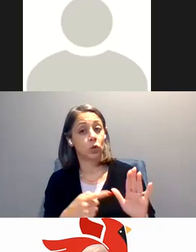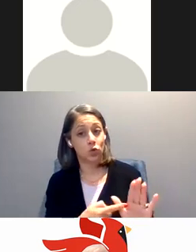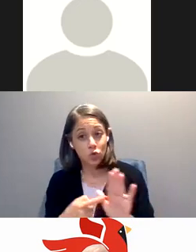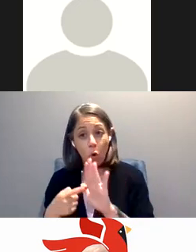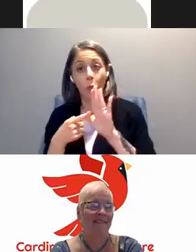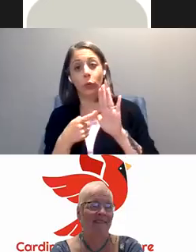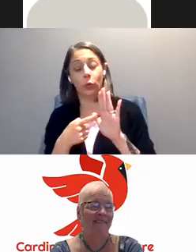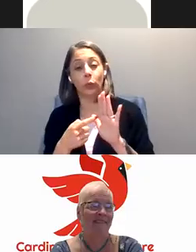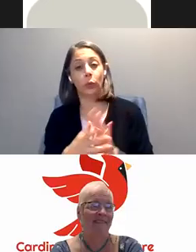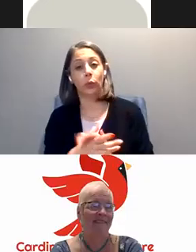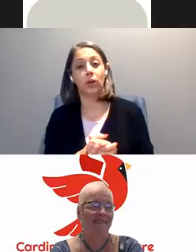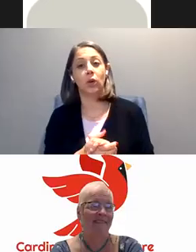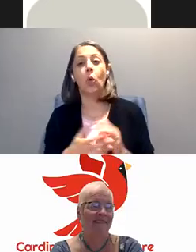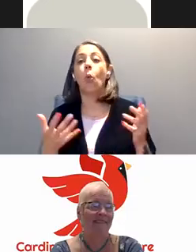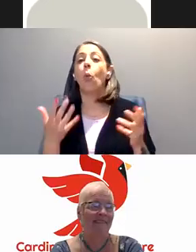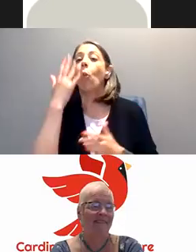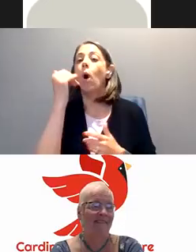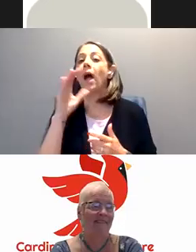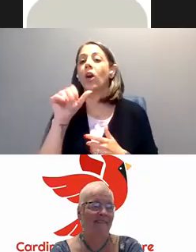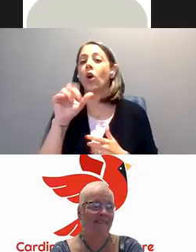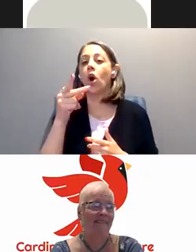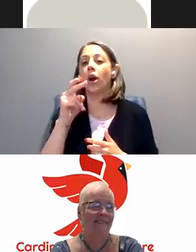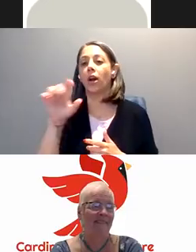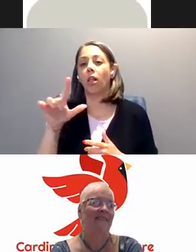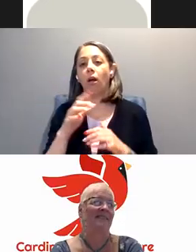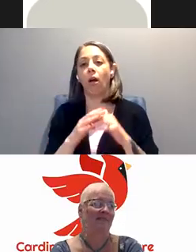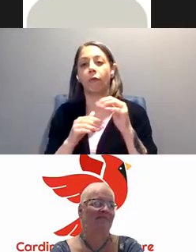little bit about what makes Cardinal Comfort Care so special.